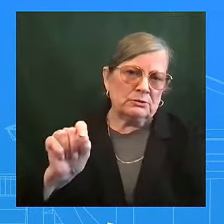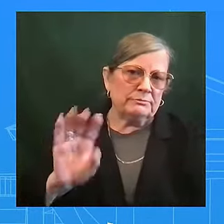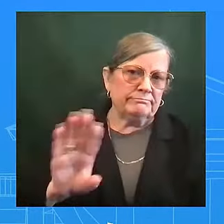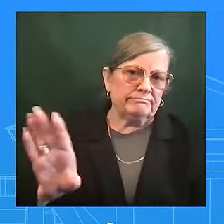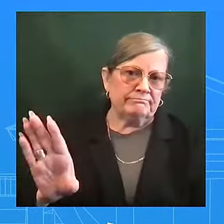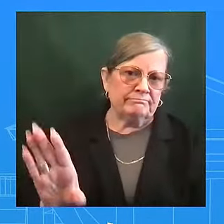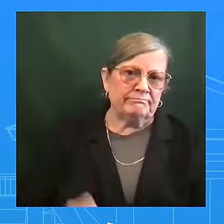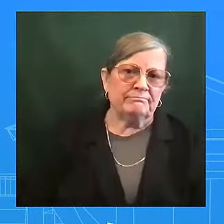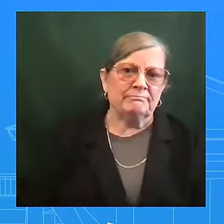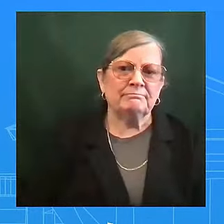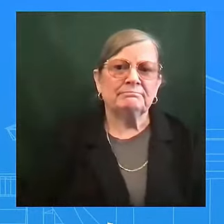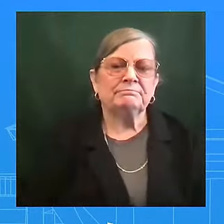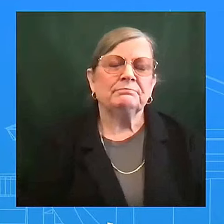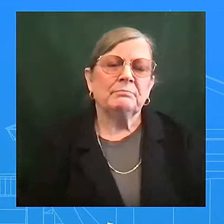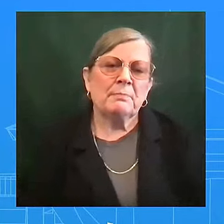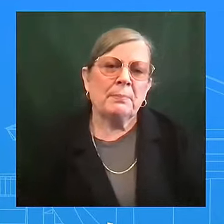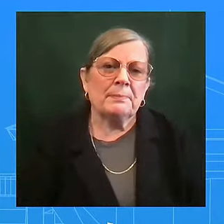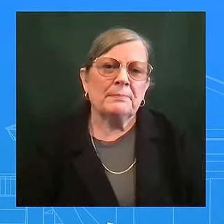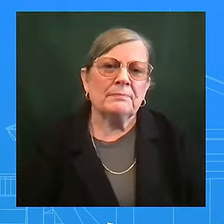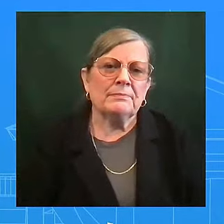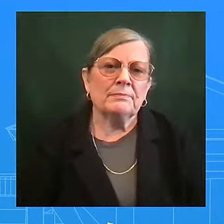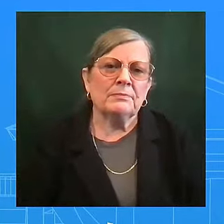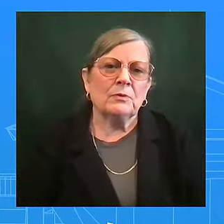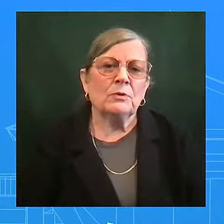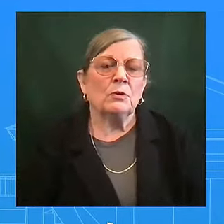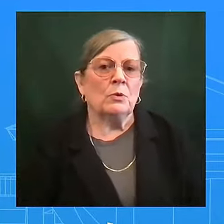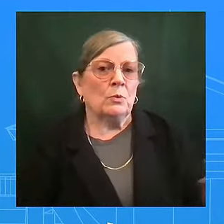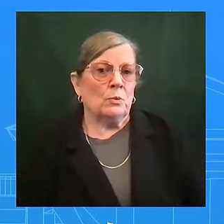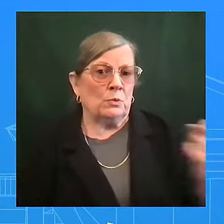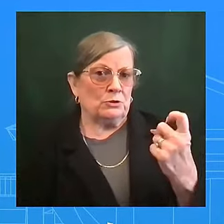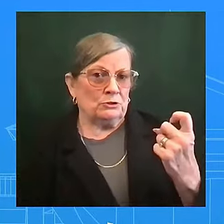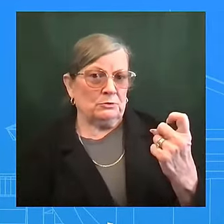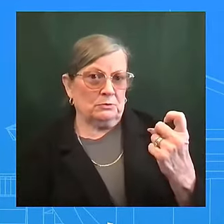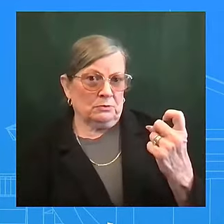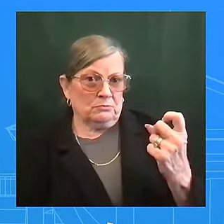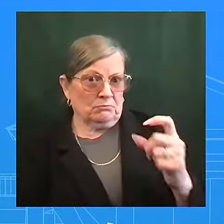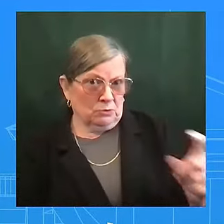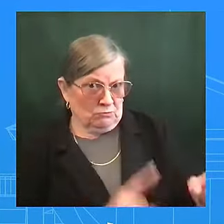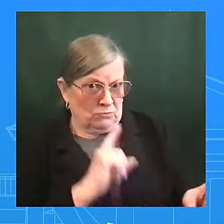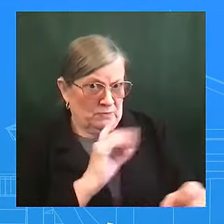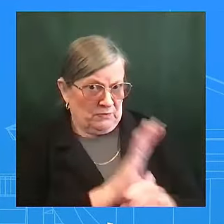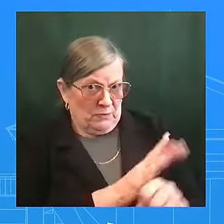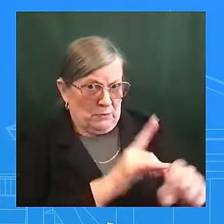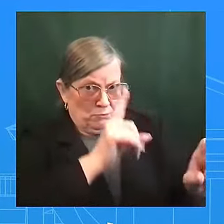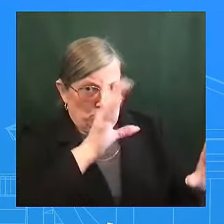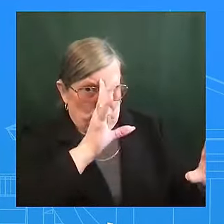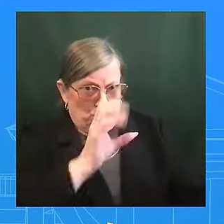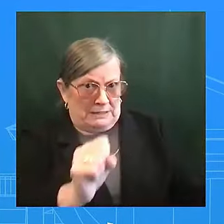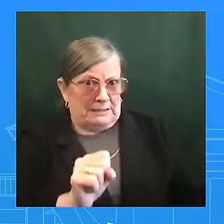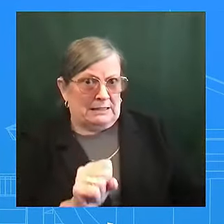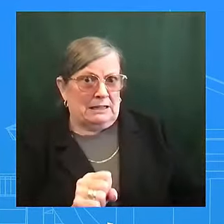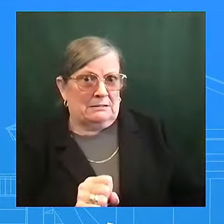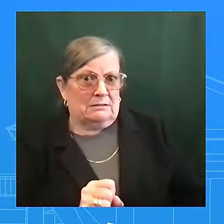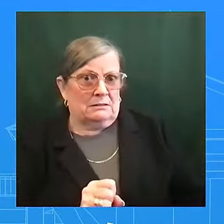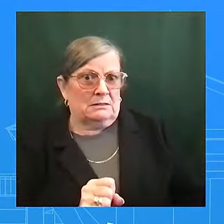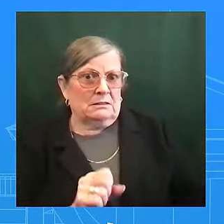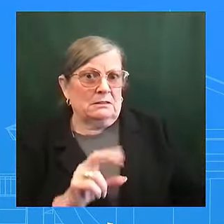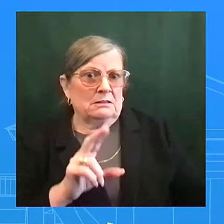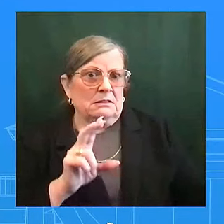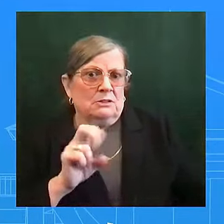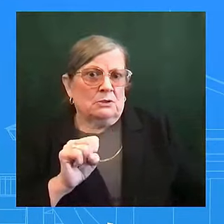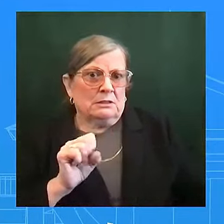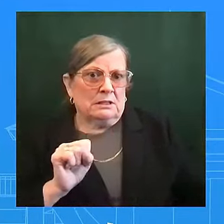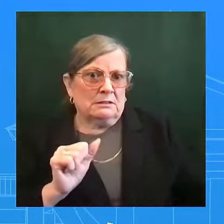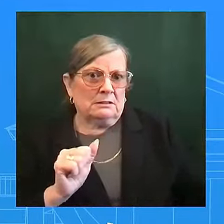confirm reports that the president is hoping to establish a U.S. sovereign wealth fund and give any estimated time of announcement for that?